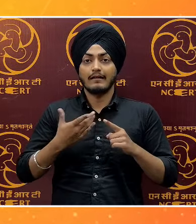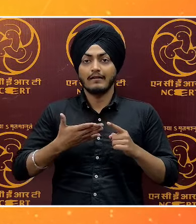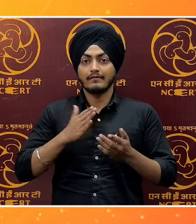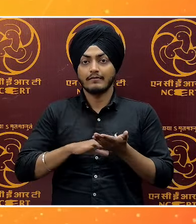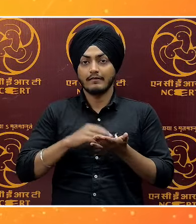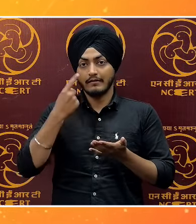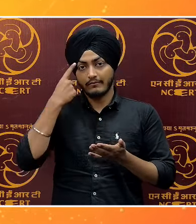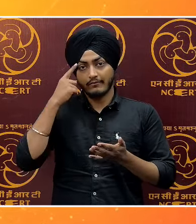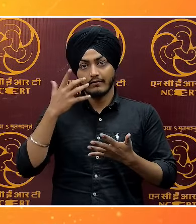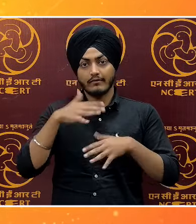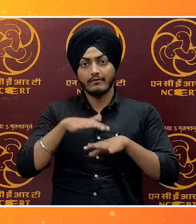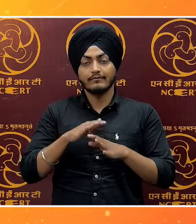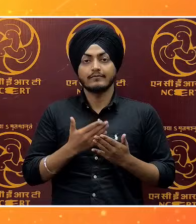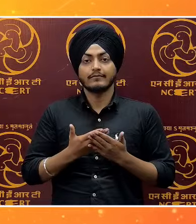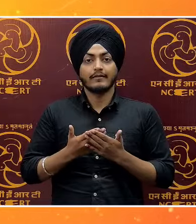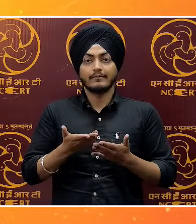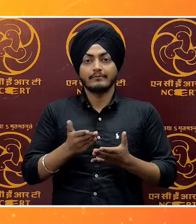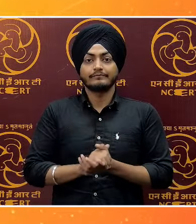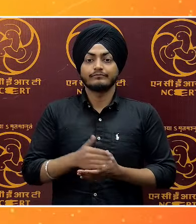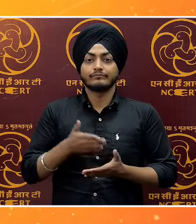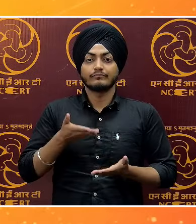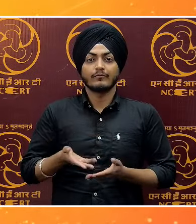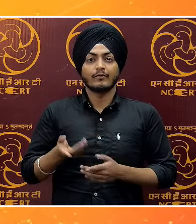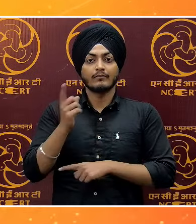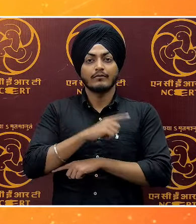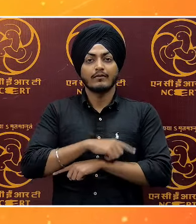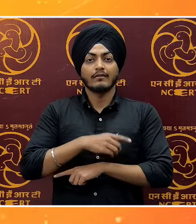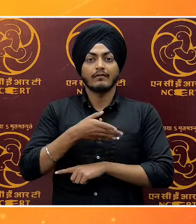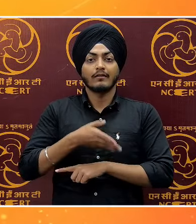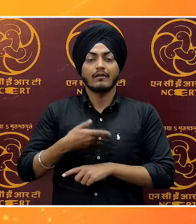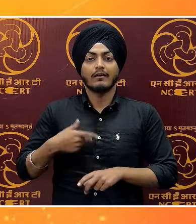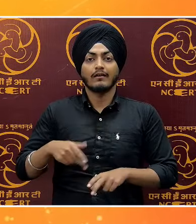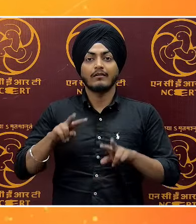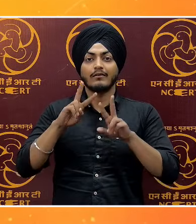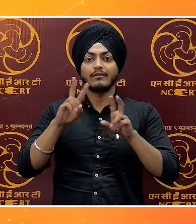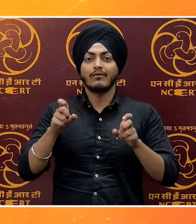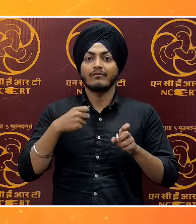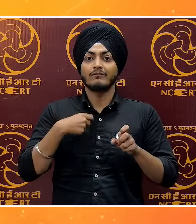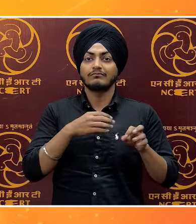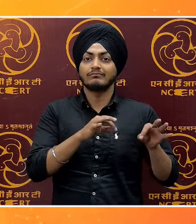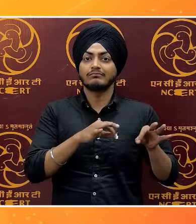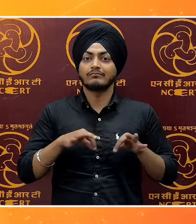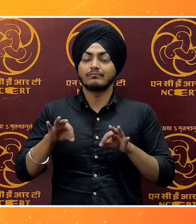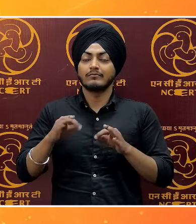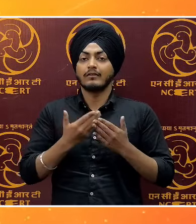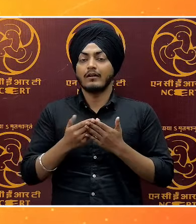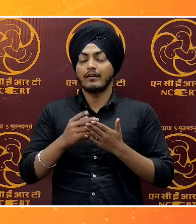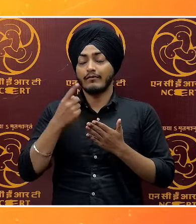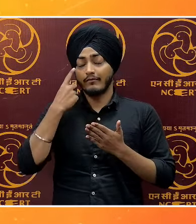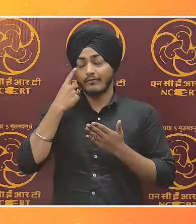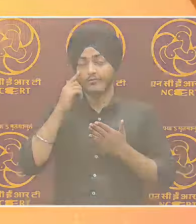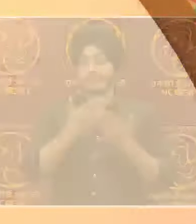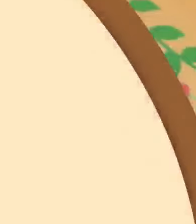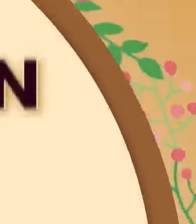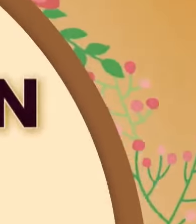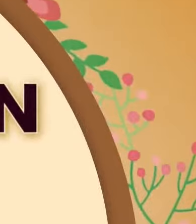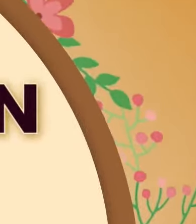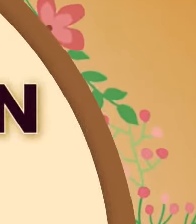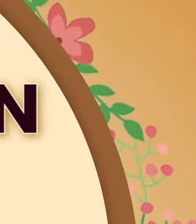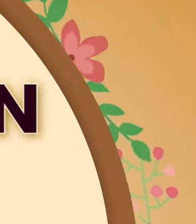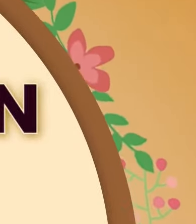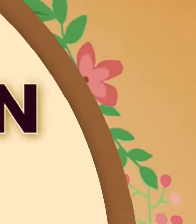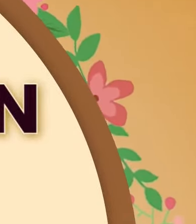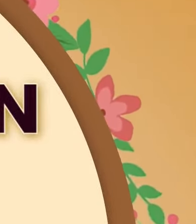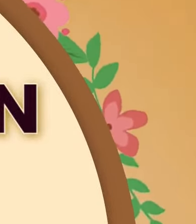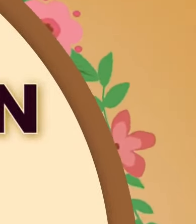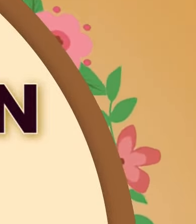for inclusive classrooms. Today, the topic that we have brought is for class 2 students, and that's why you're watching us right now